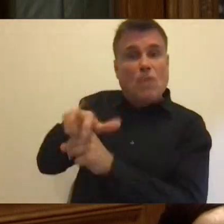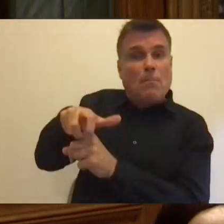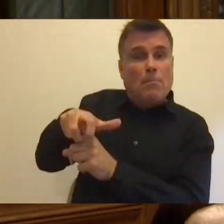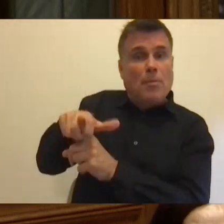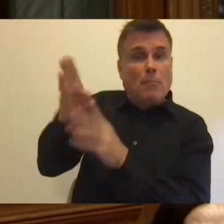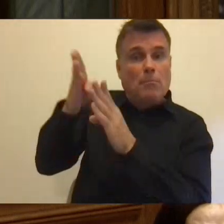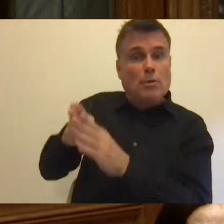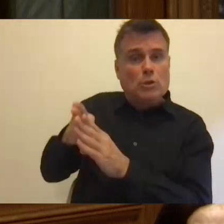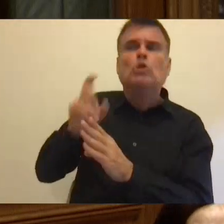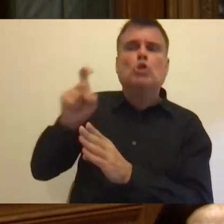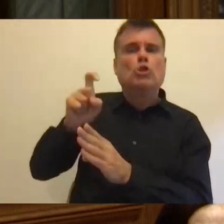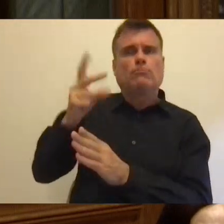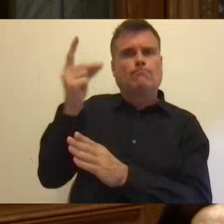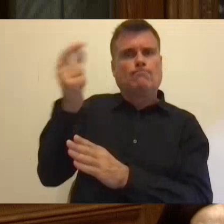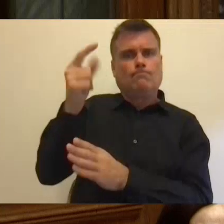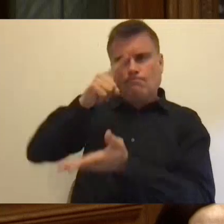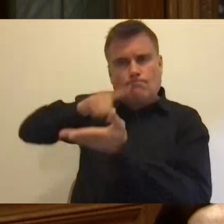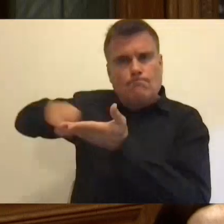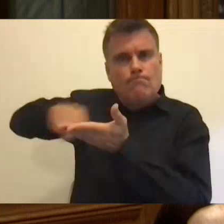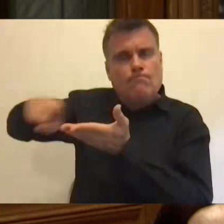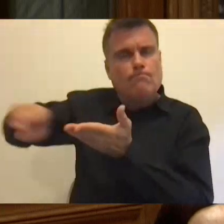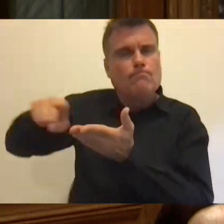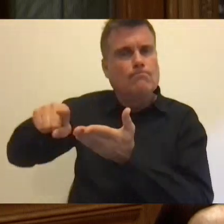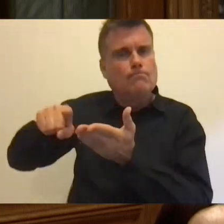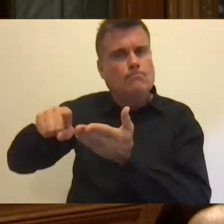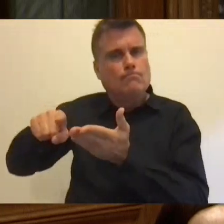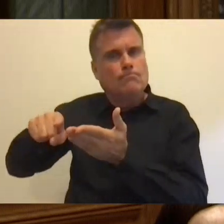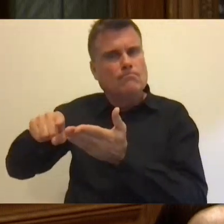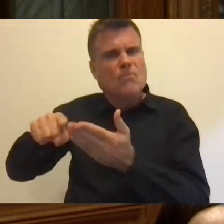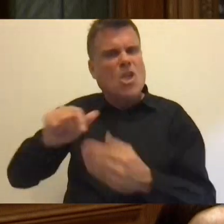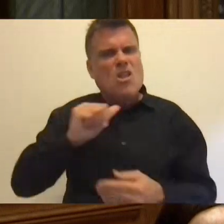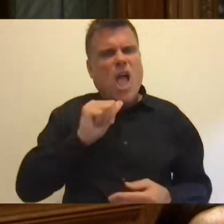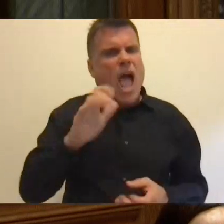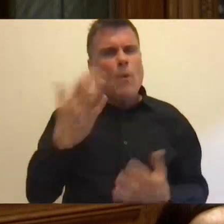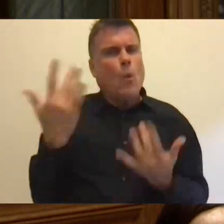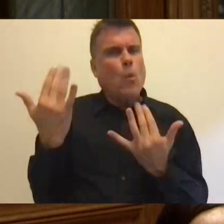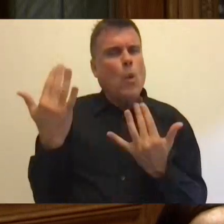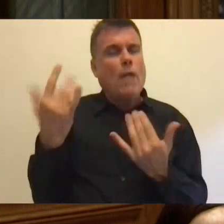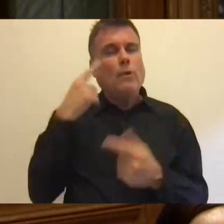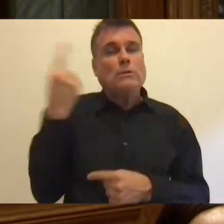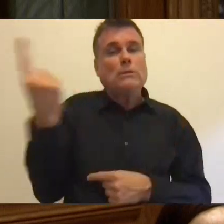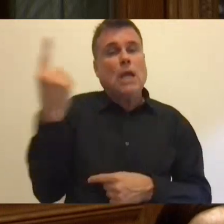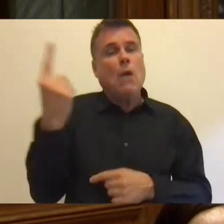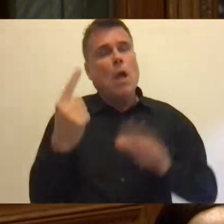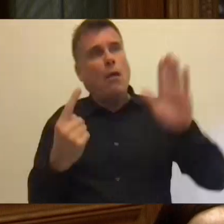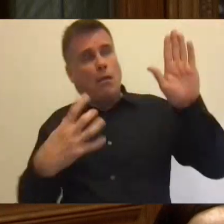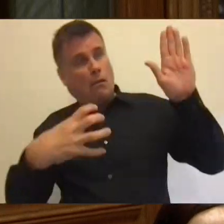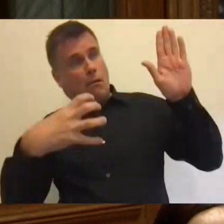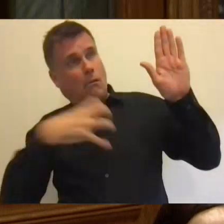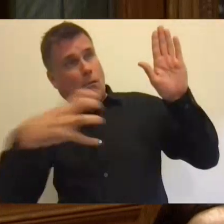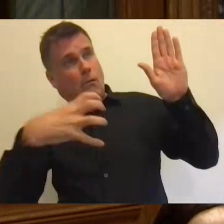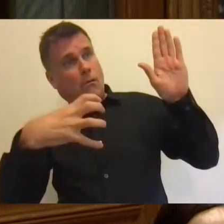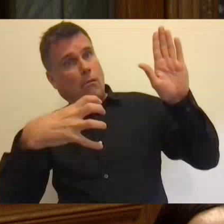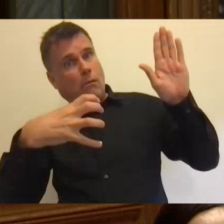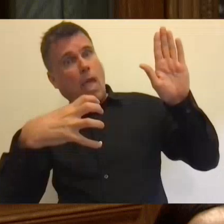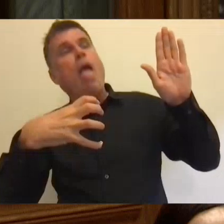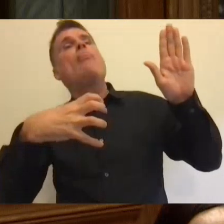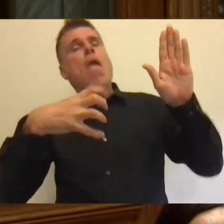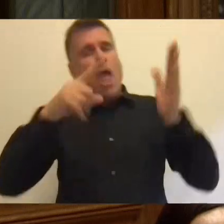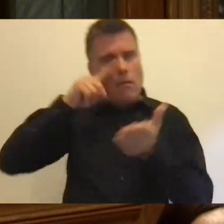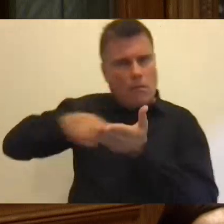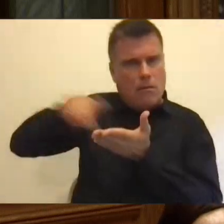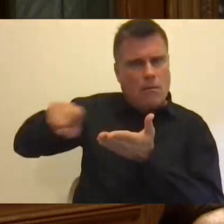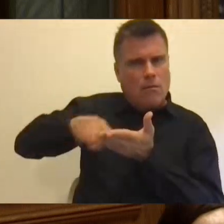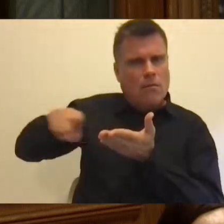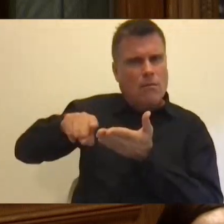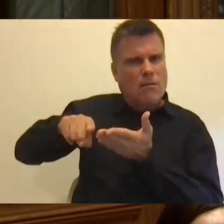to file a complaint. It seems like the conversation between the members of these units was quite open about what was going on there,